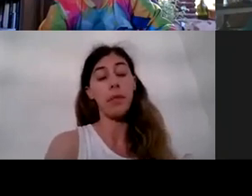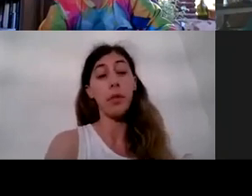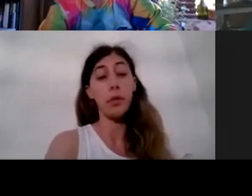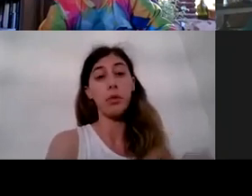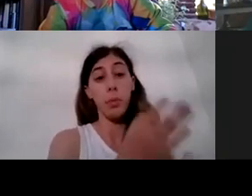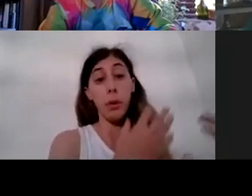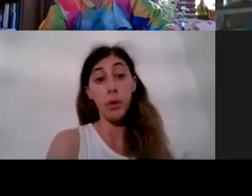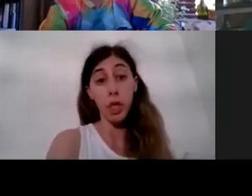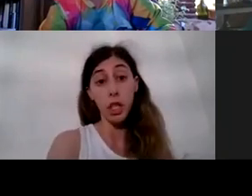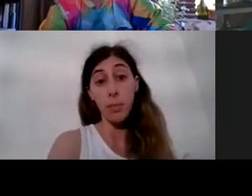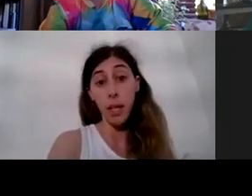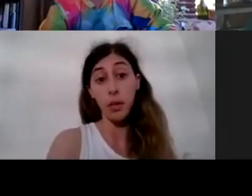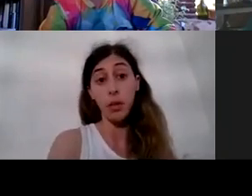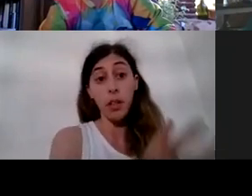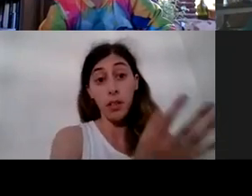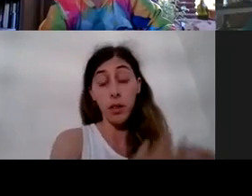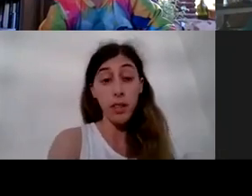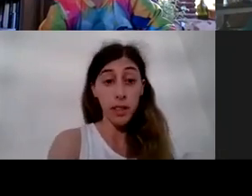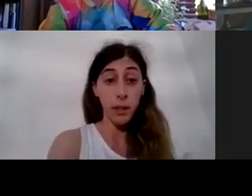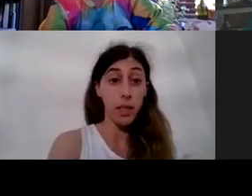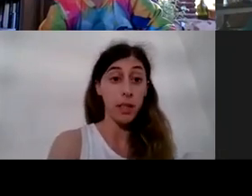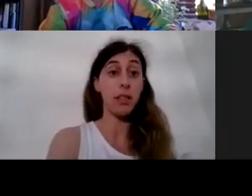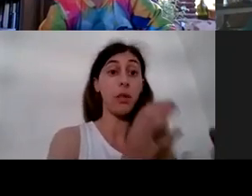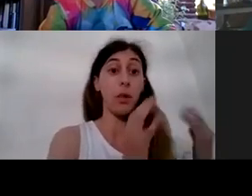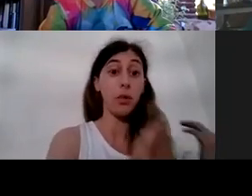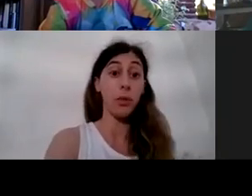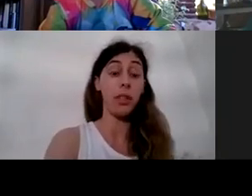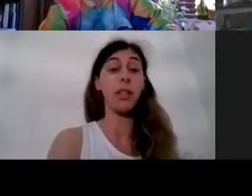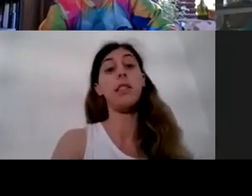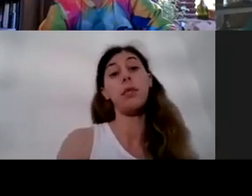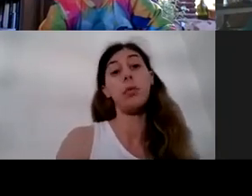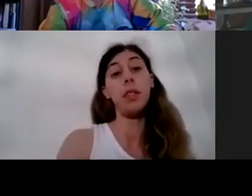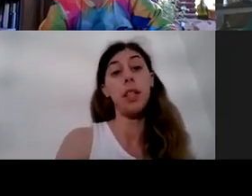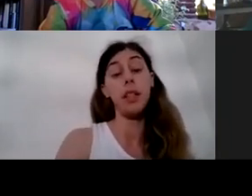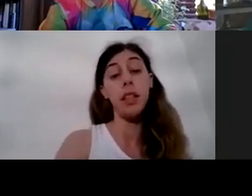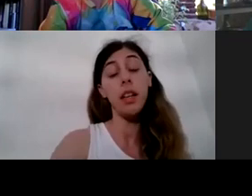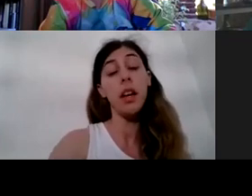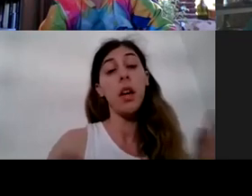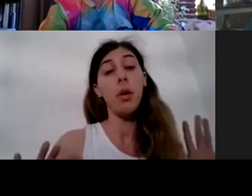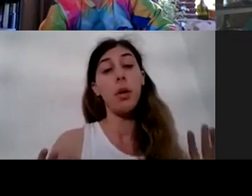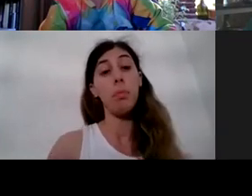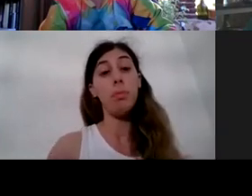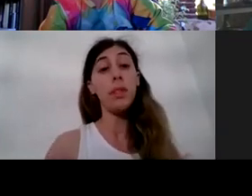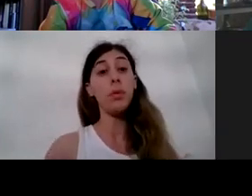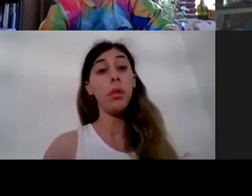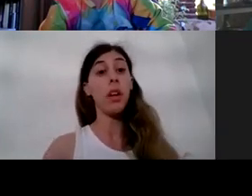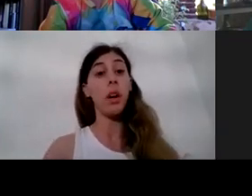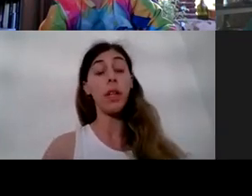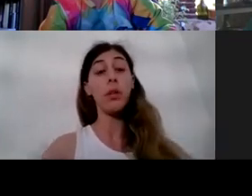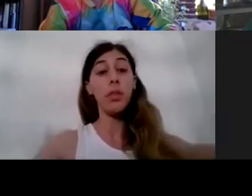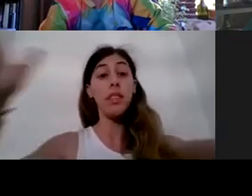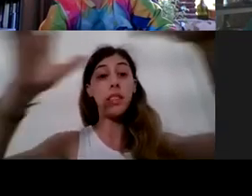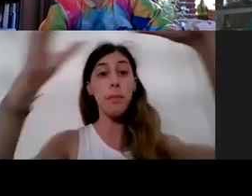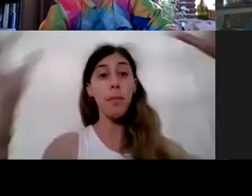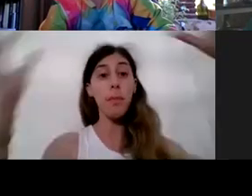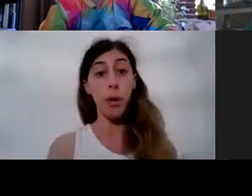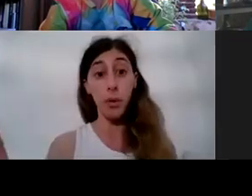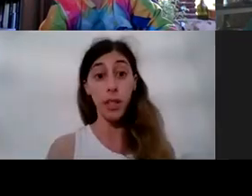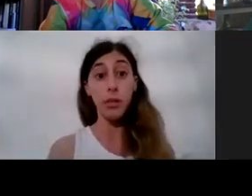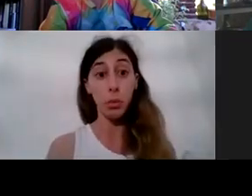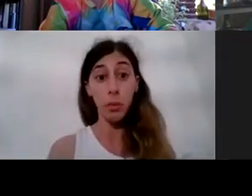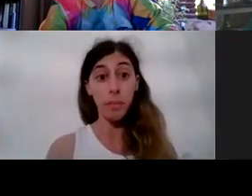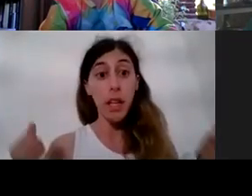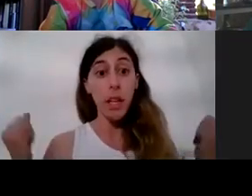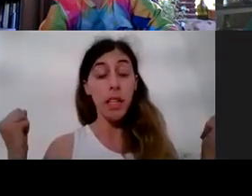they cannot really exercise their profession as they would like to. They cannot